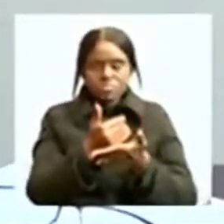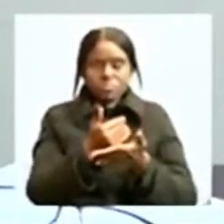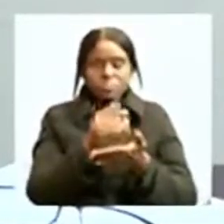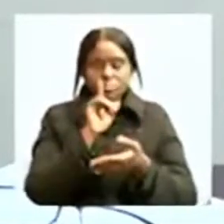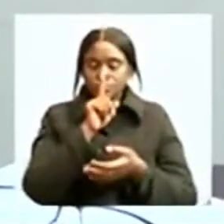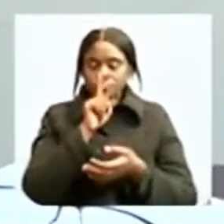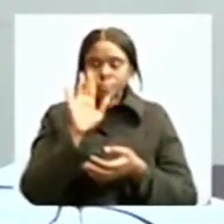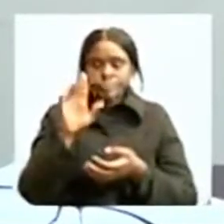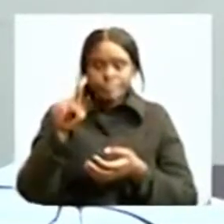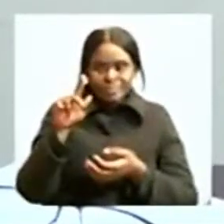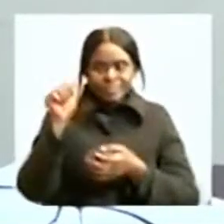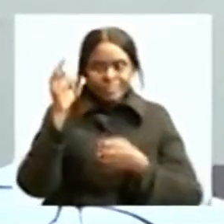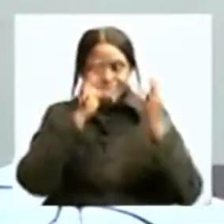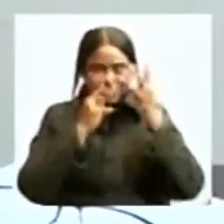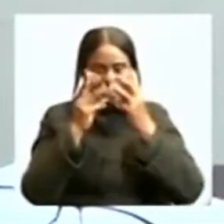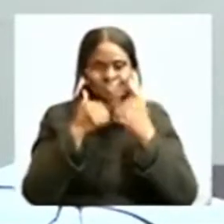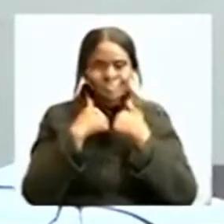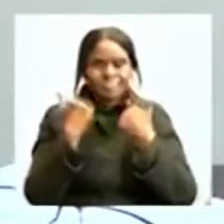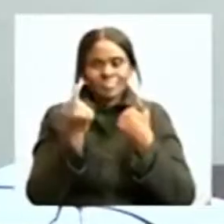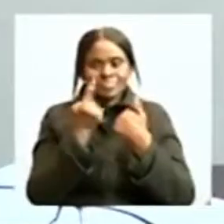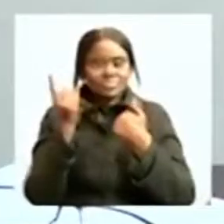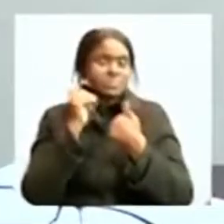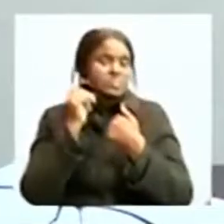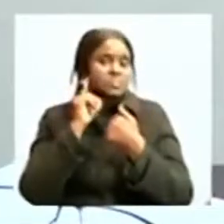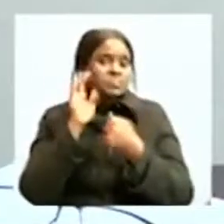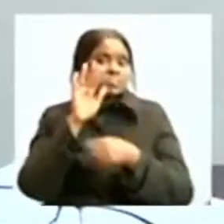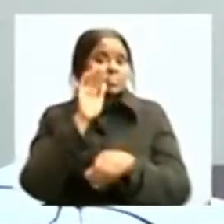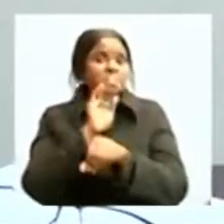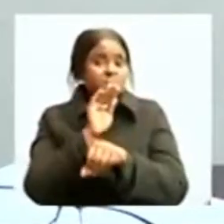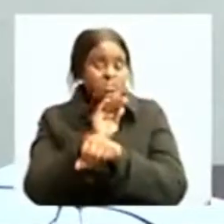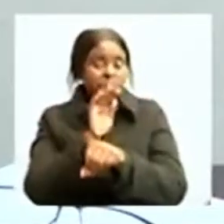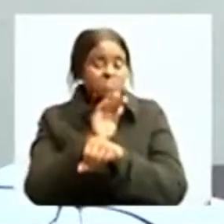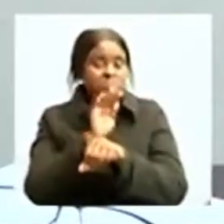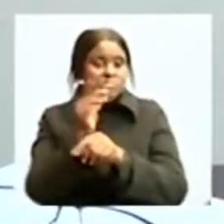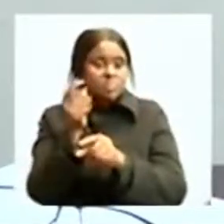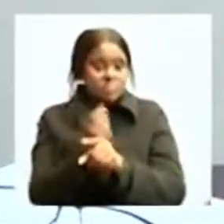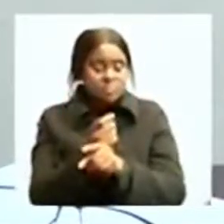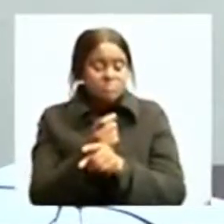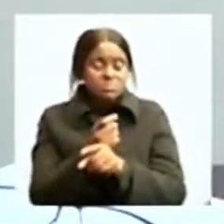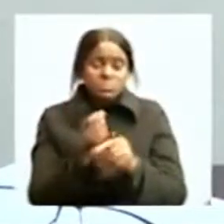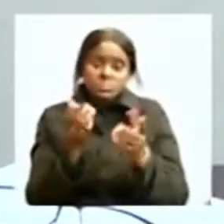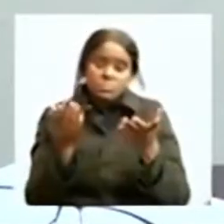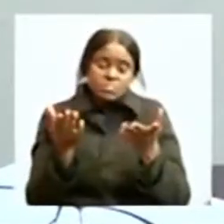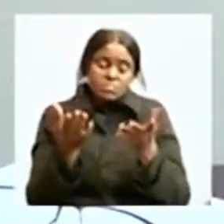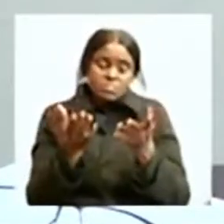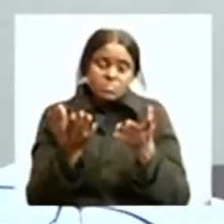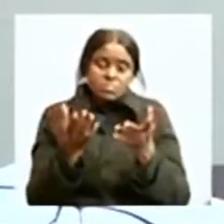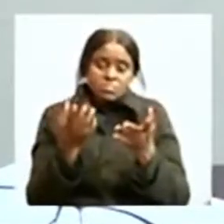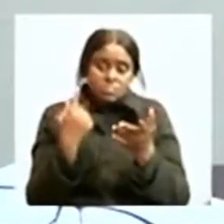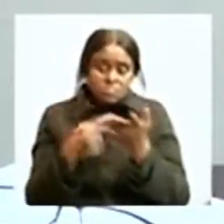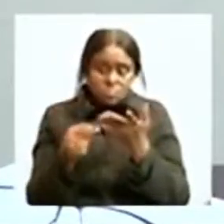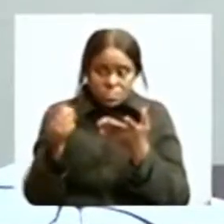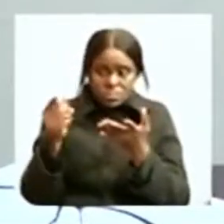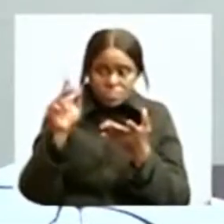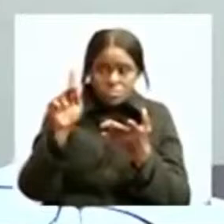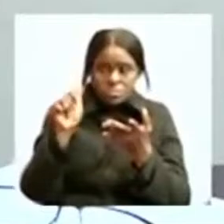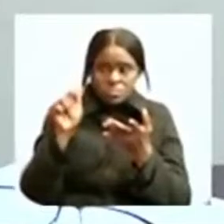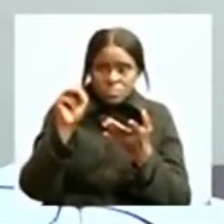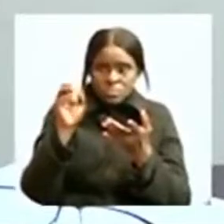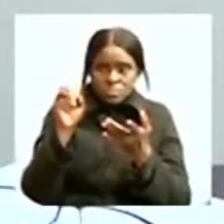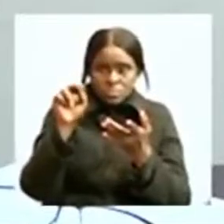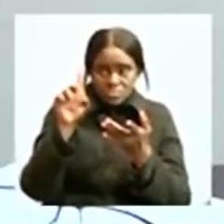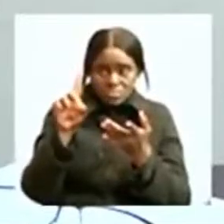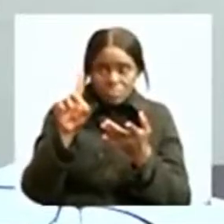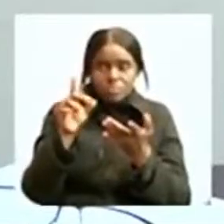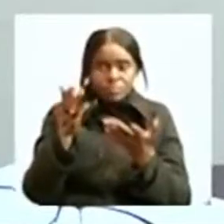Really, PS is a concern. We'd like to get your comment from what Honorable Kamondo has presented on